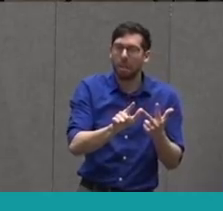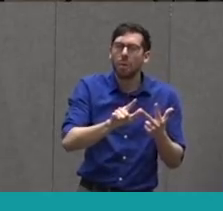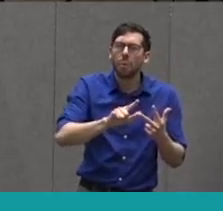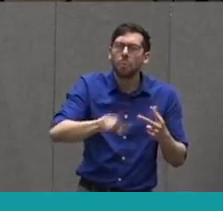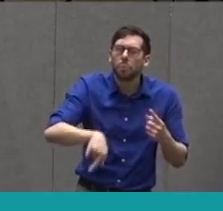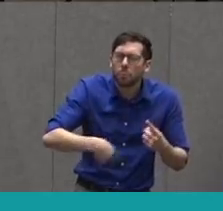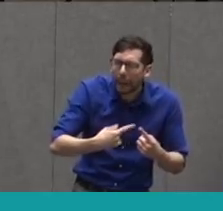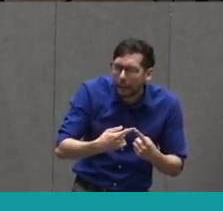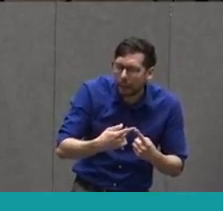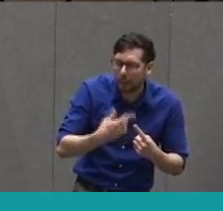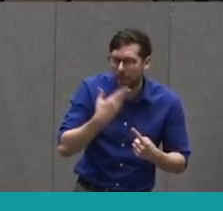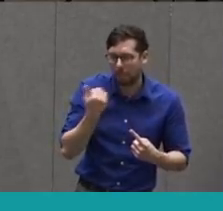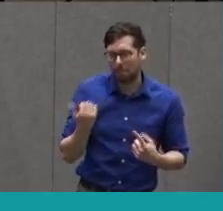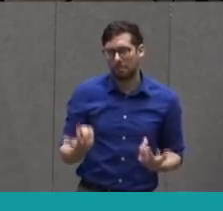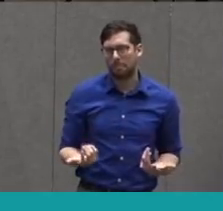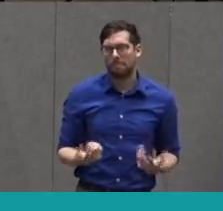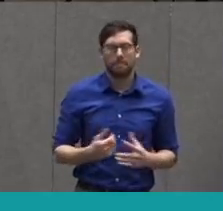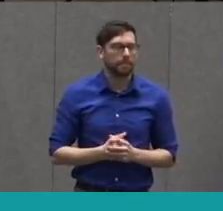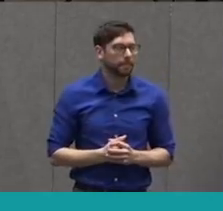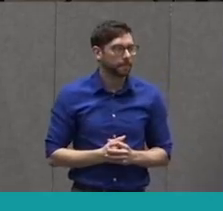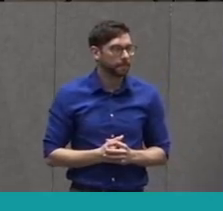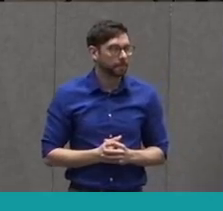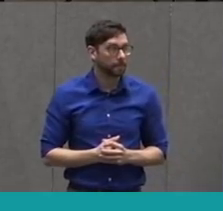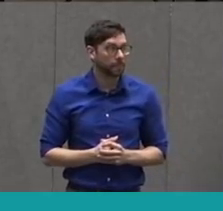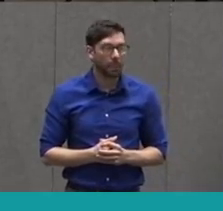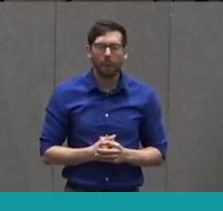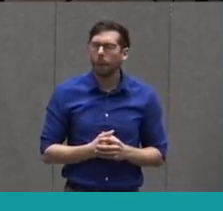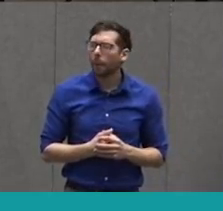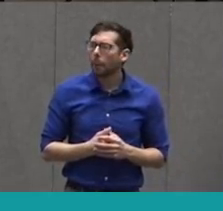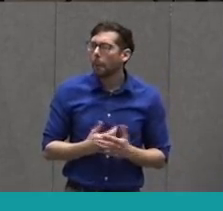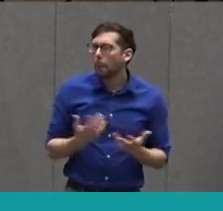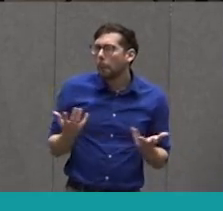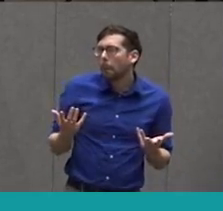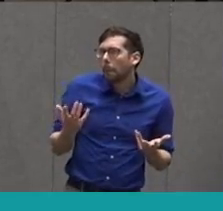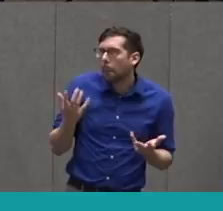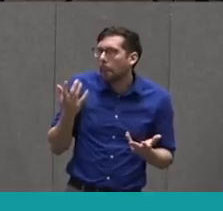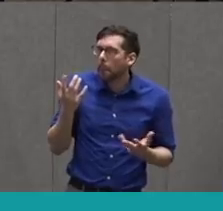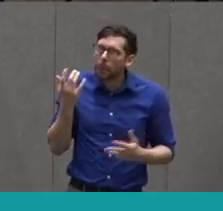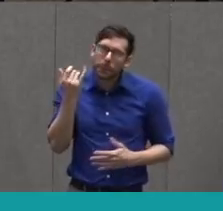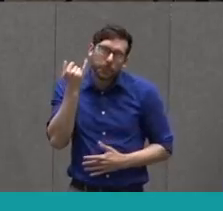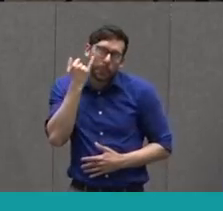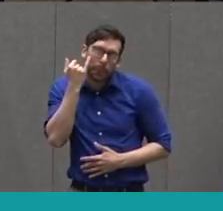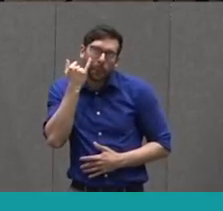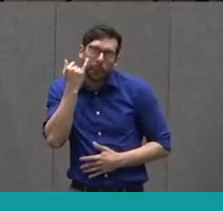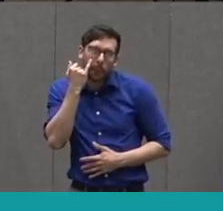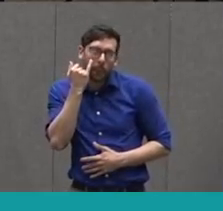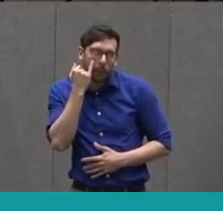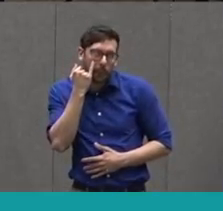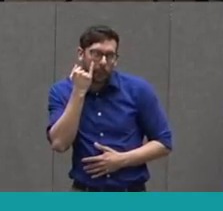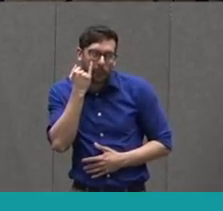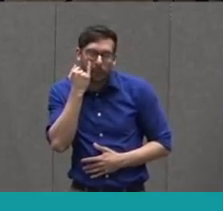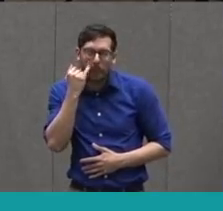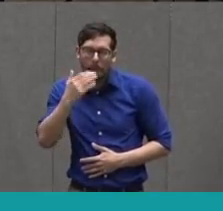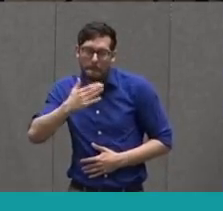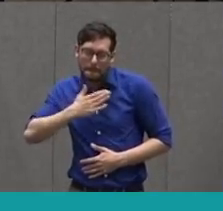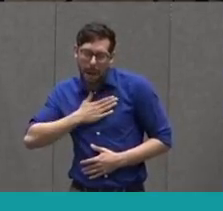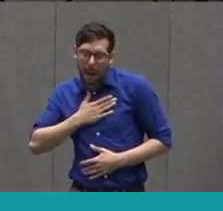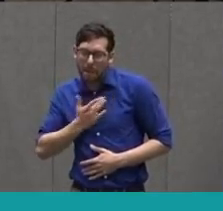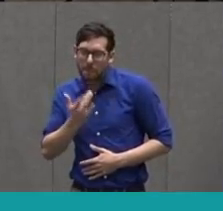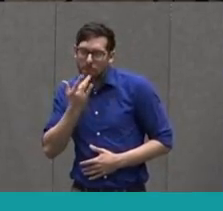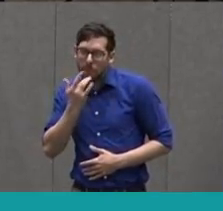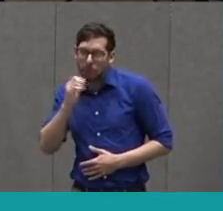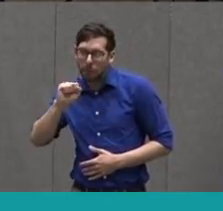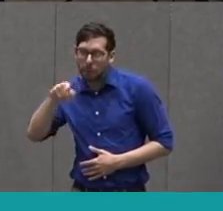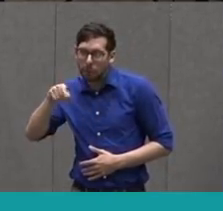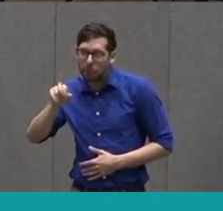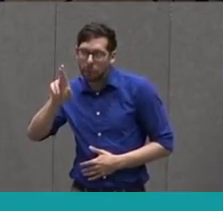What if? What if the spork I wanted to make was blue or pink or came in a lot